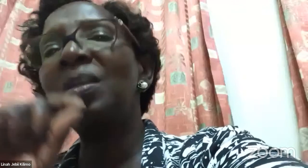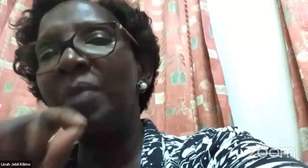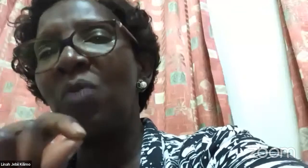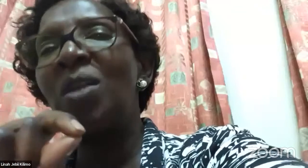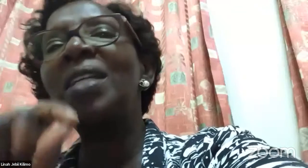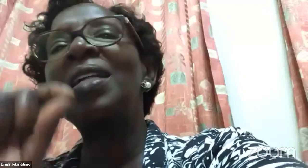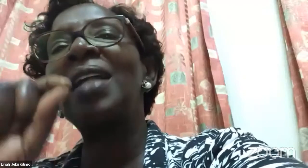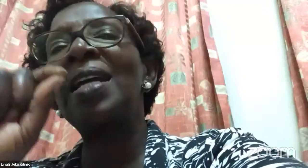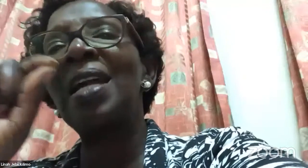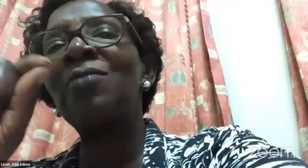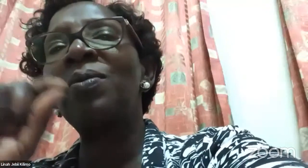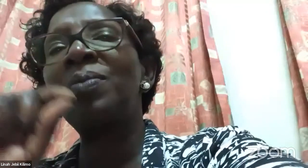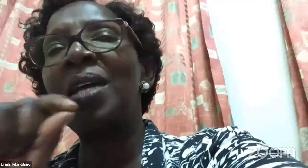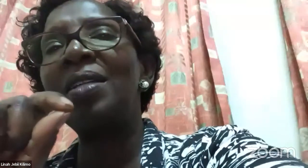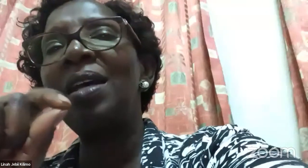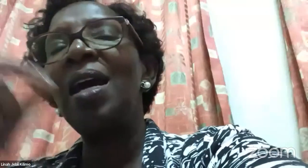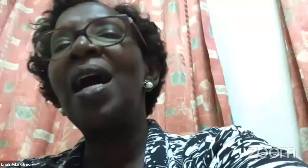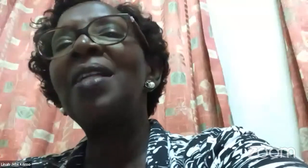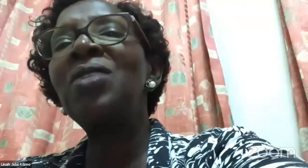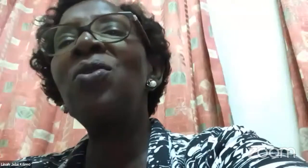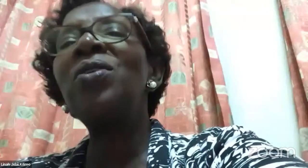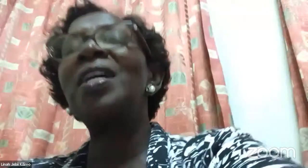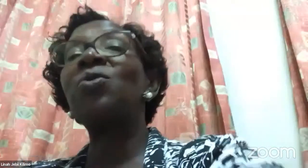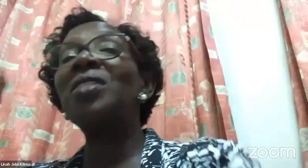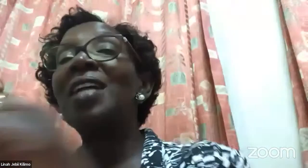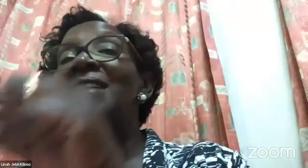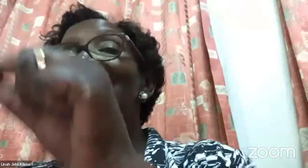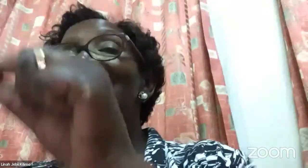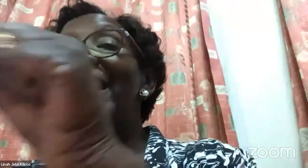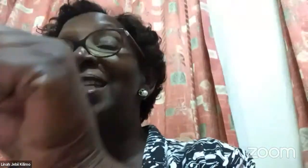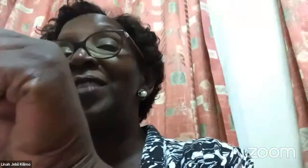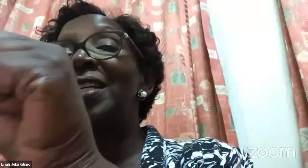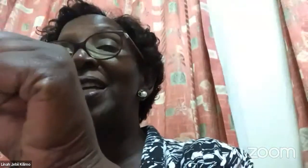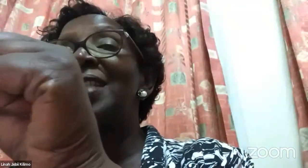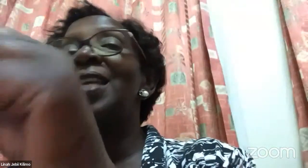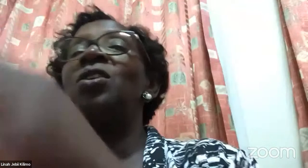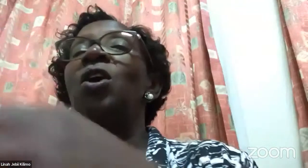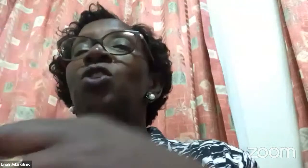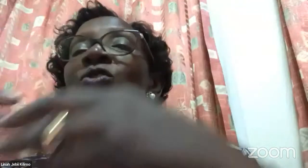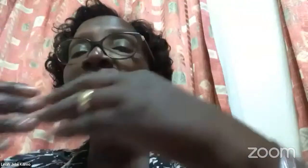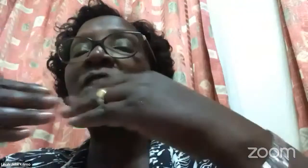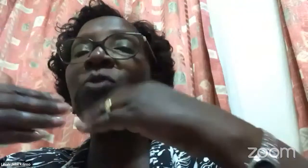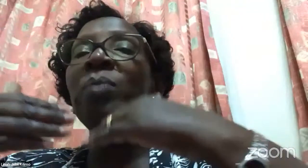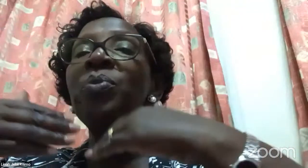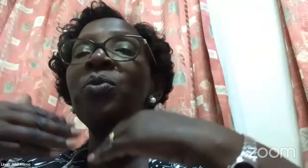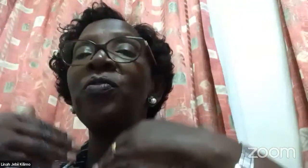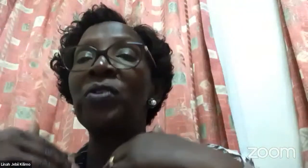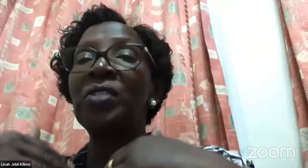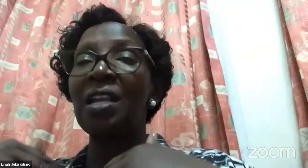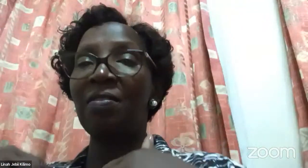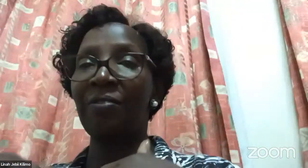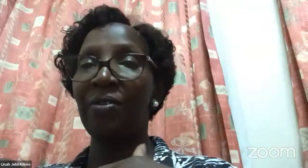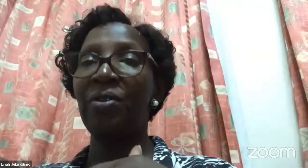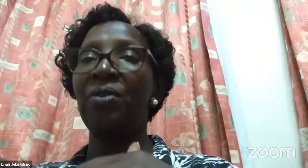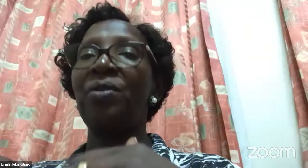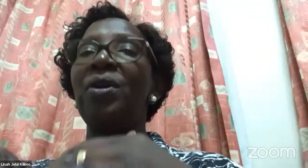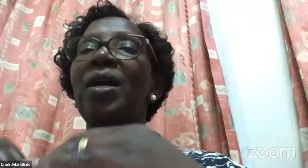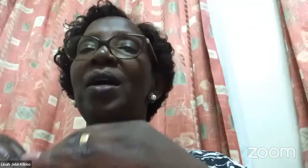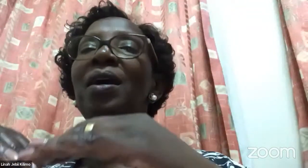it teaching me? What can I learn from that? And know that those are the negatives in Grace, and you try to improve